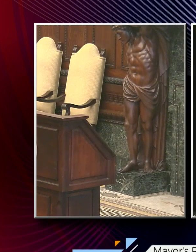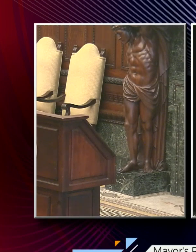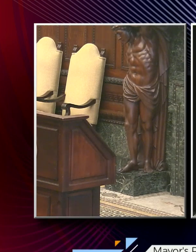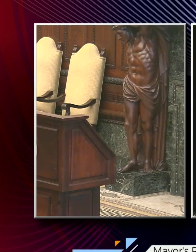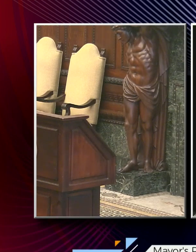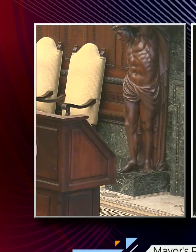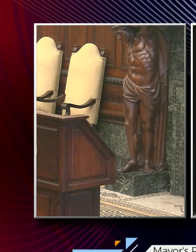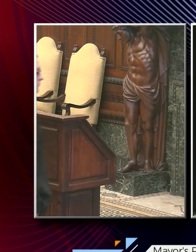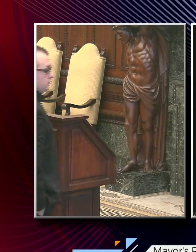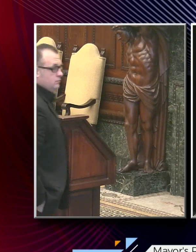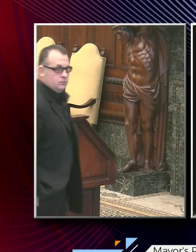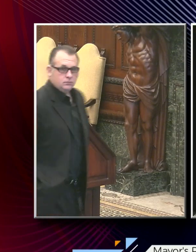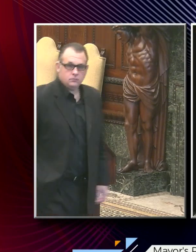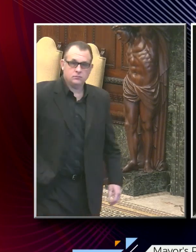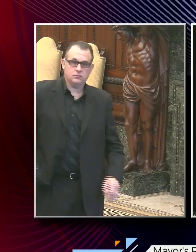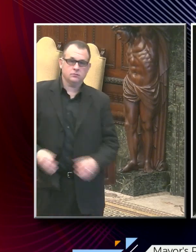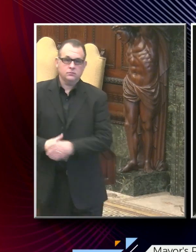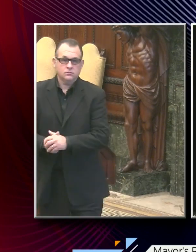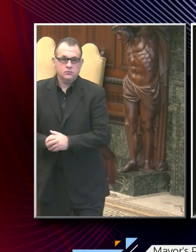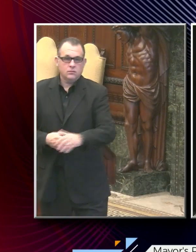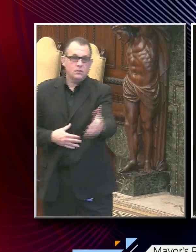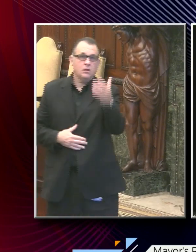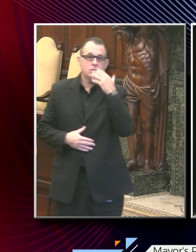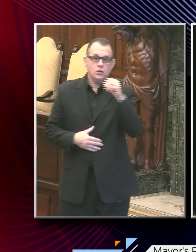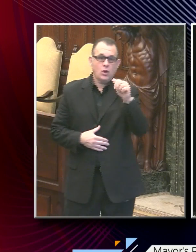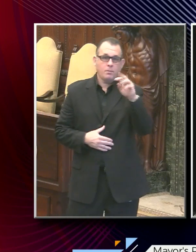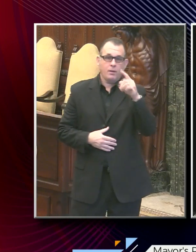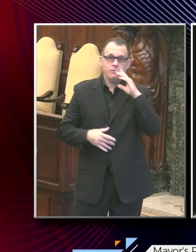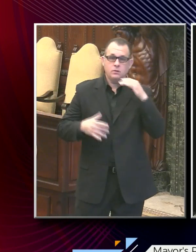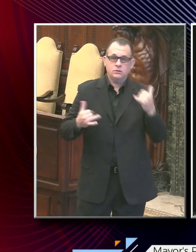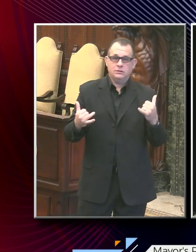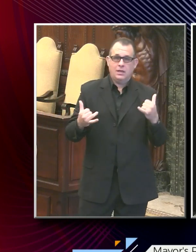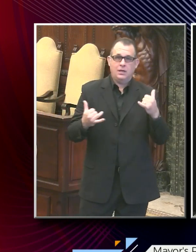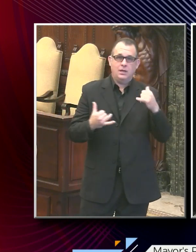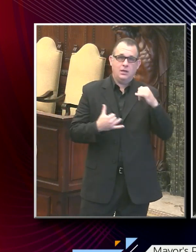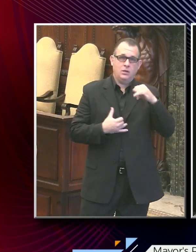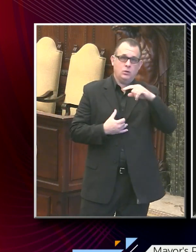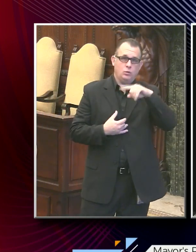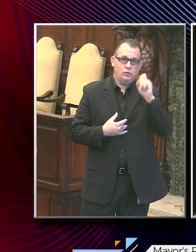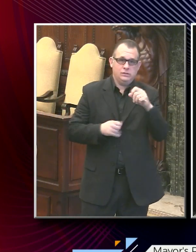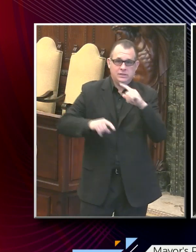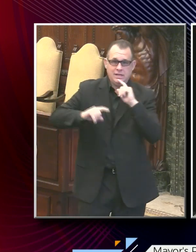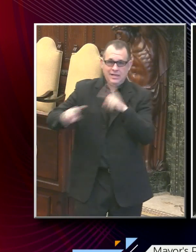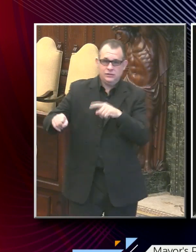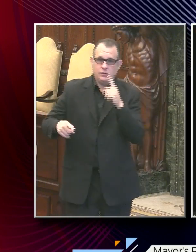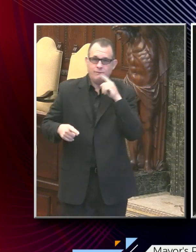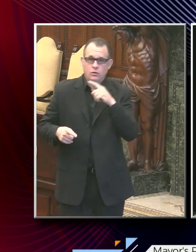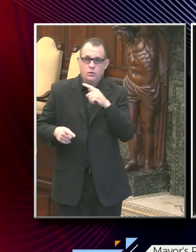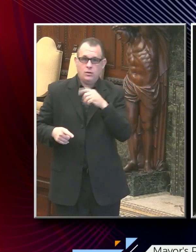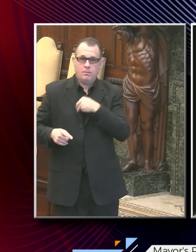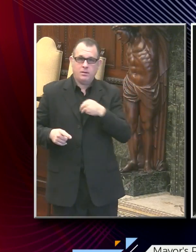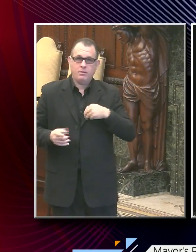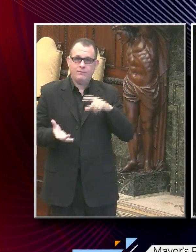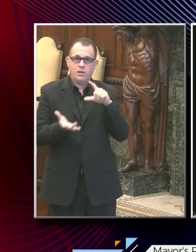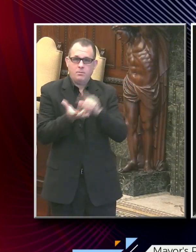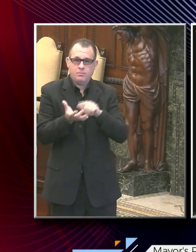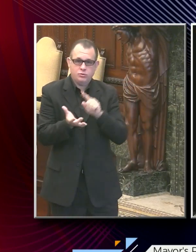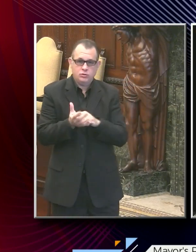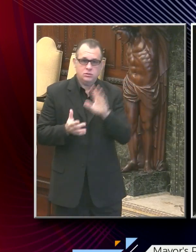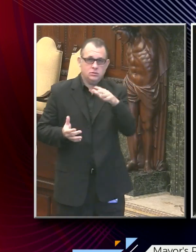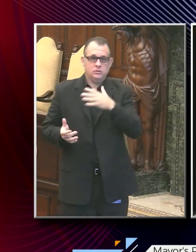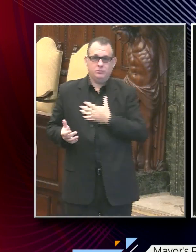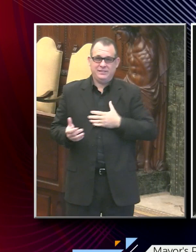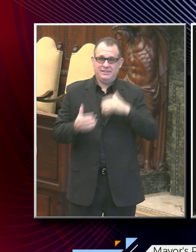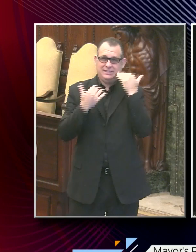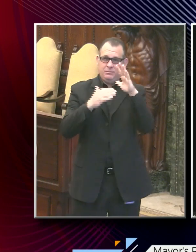Thank you so much, Armando. We will now move to the Q&A portion for members of the media logged in today. Please limit your